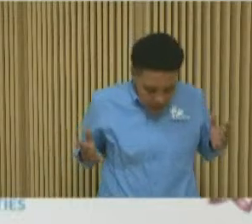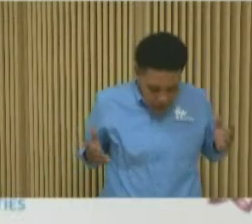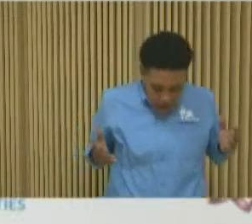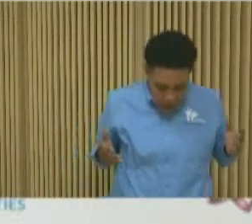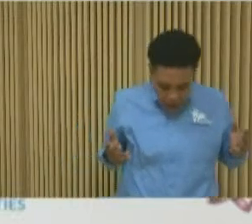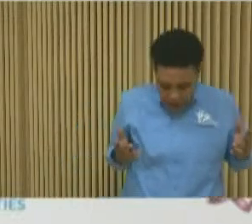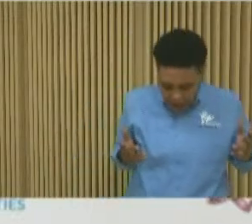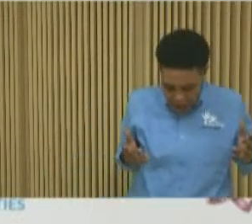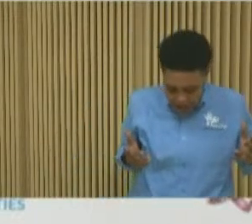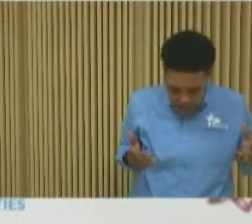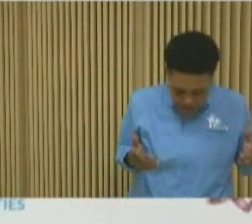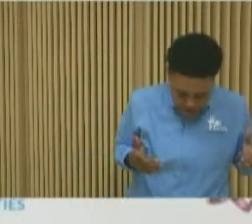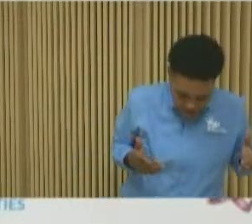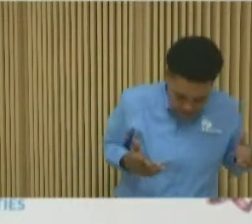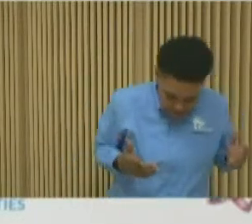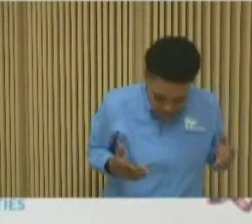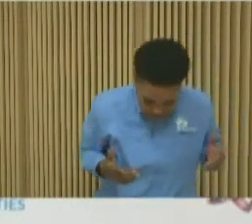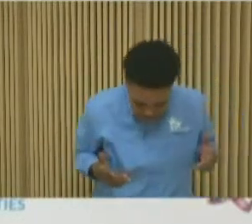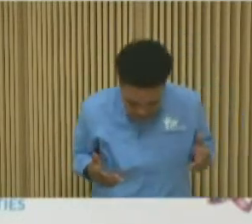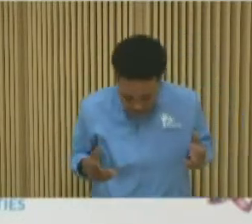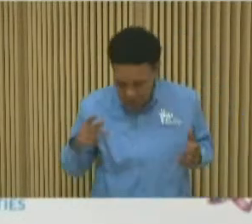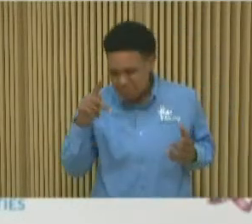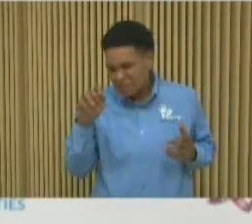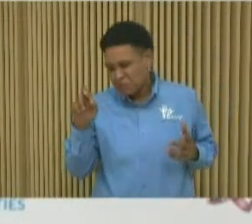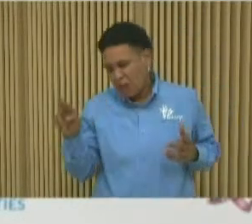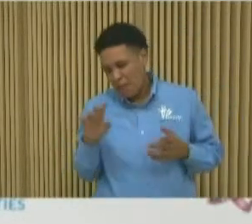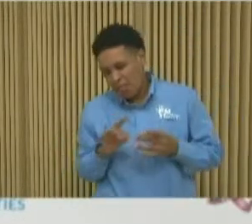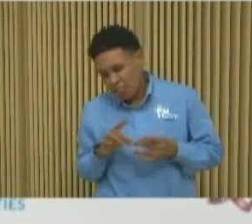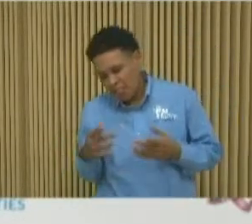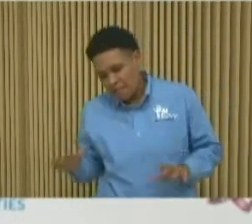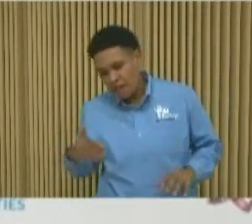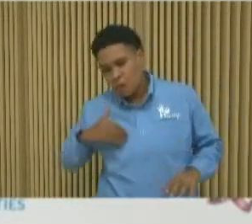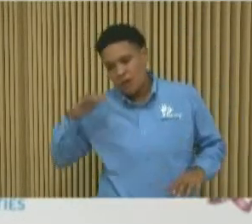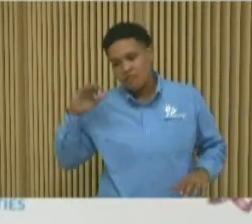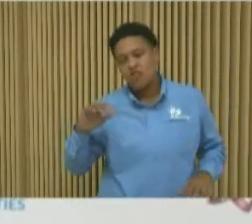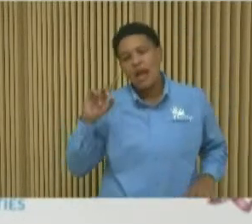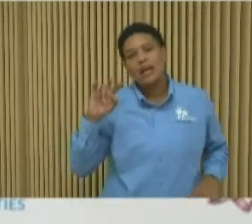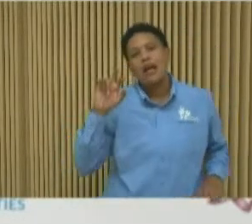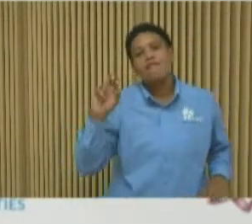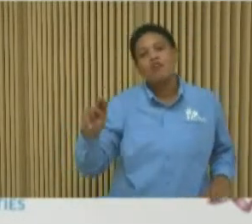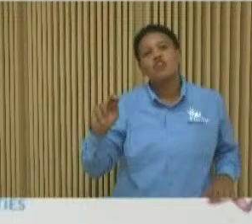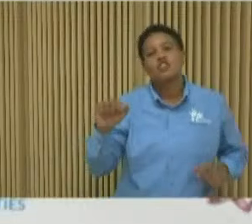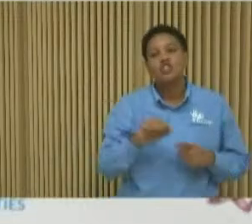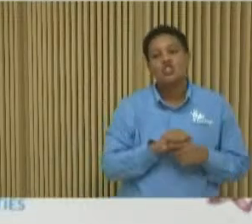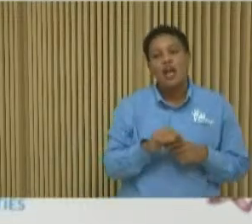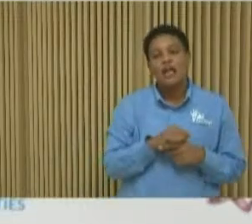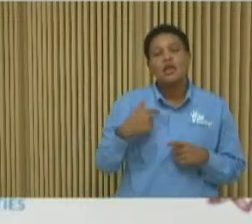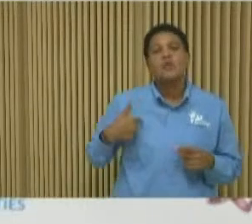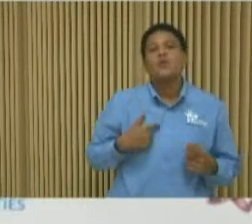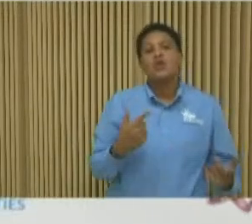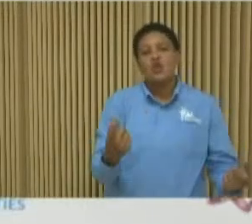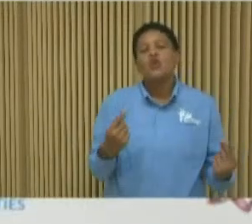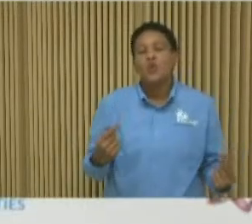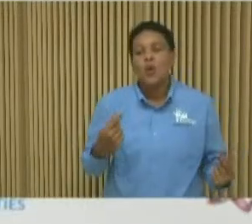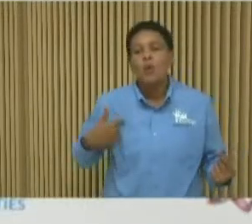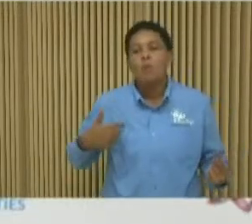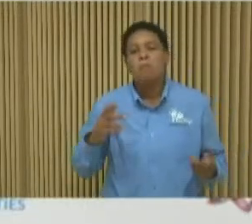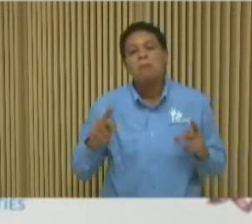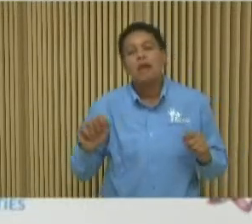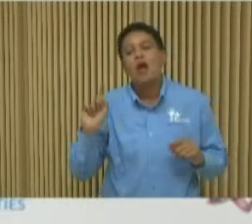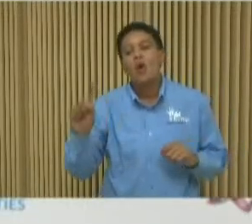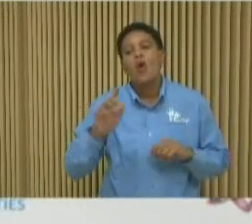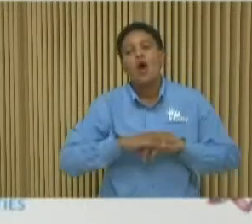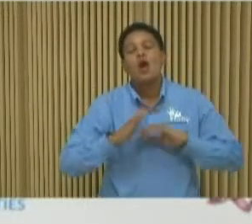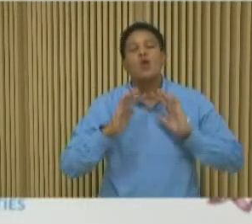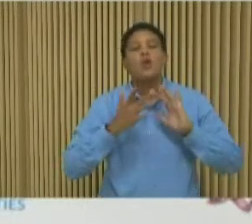Ms. Palmer indicated. We have child diversion training. We do that. And people can go on the